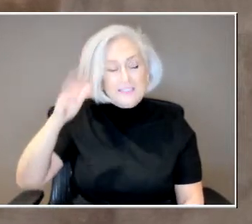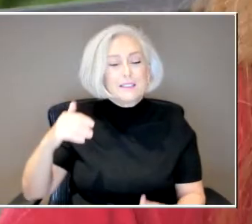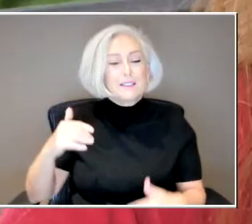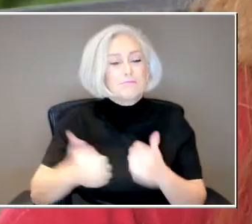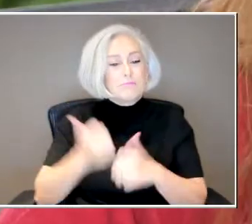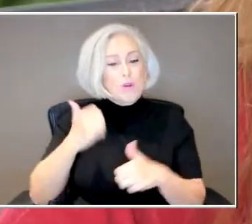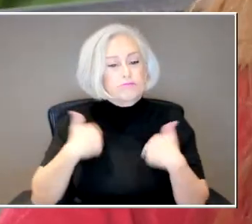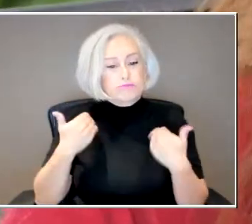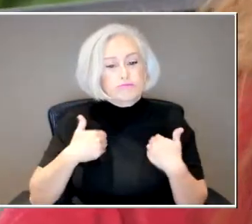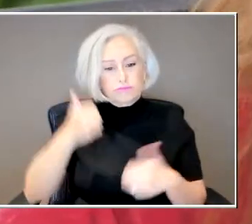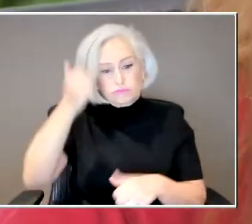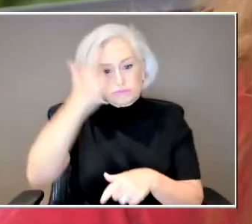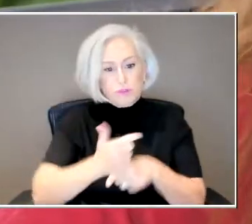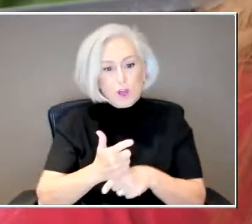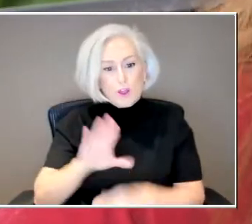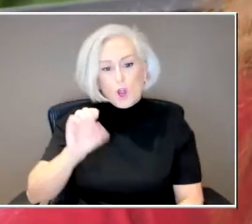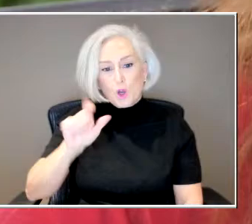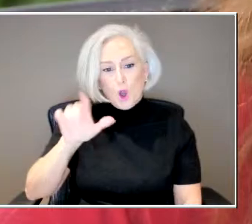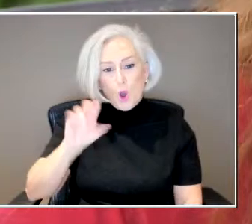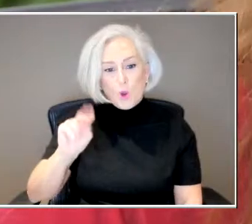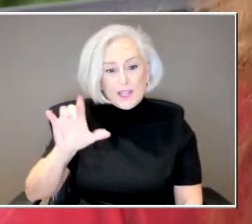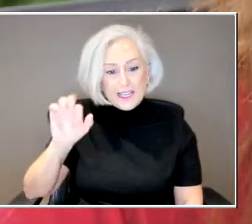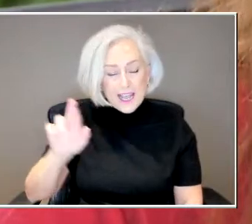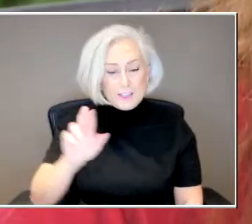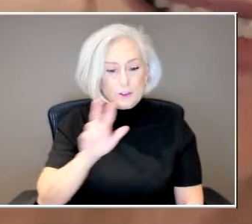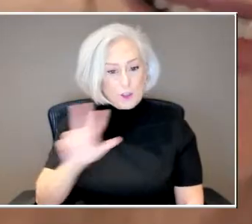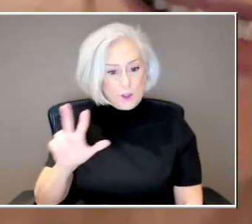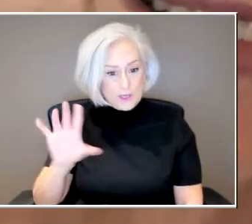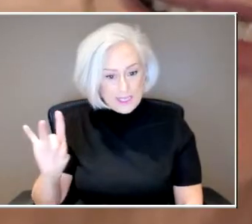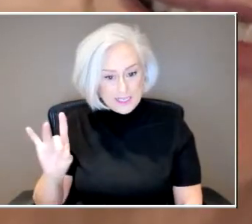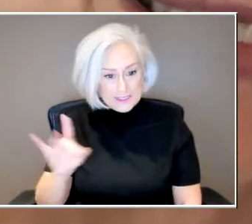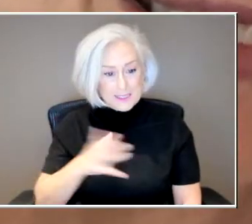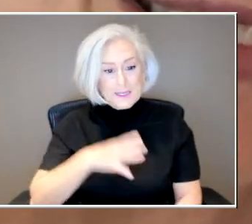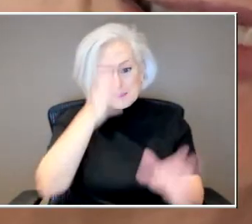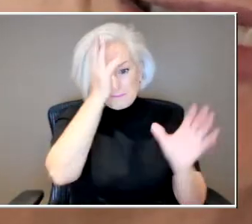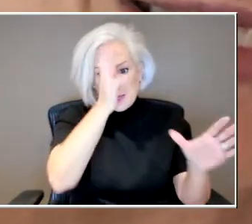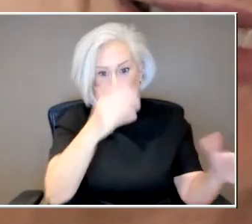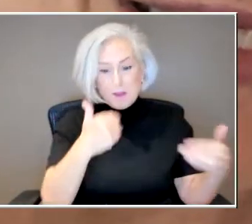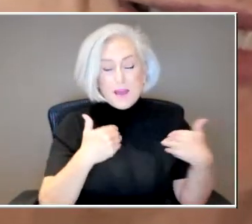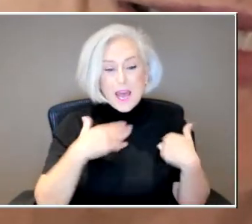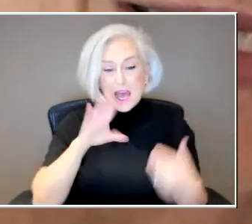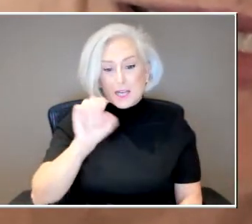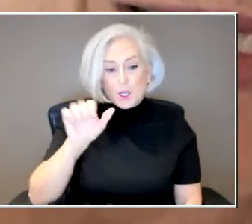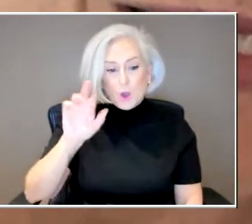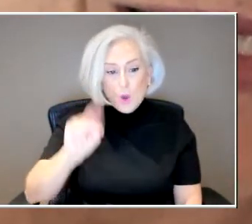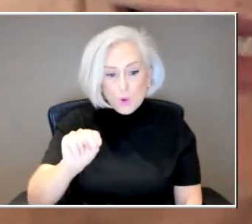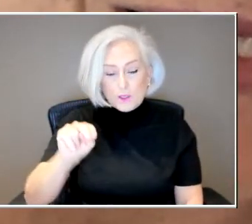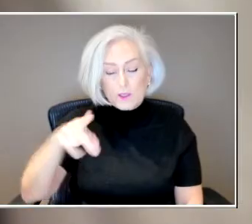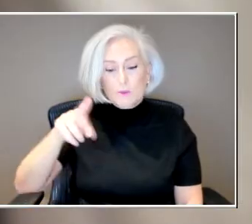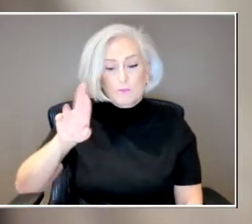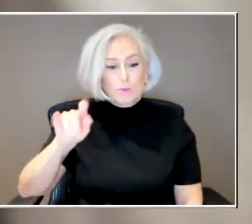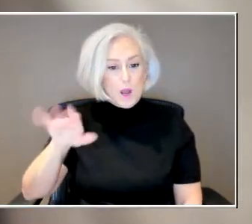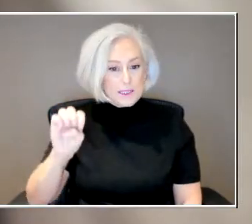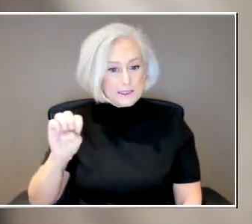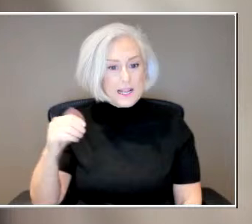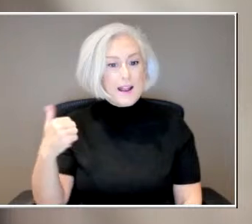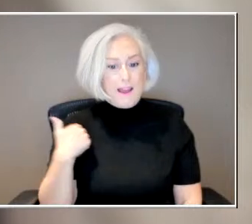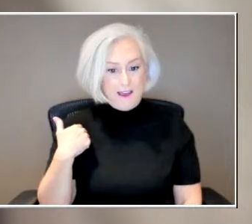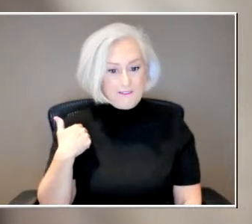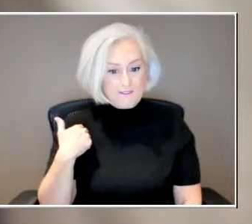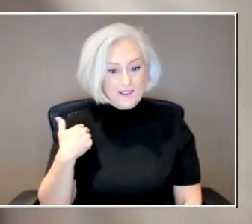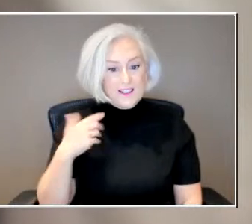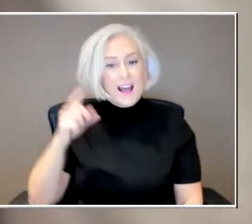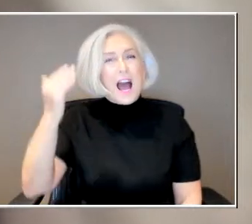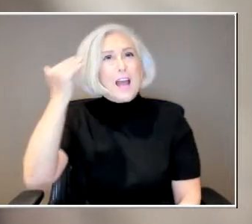38. And my grandpa had a history of colon and prostate. But she somehow knew it would be her turn. I had trouble with my